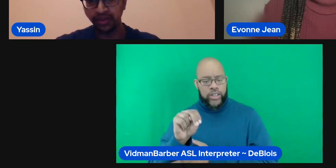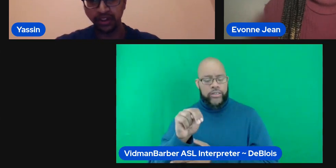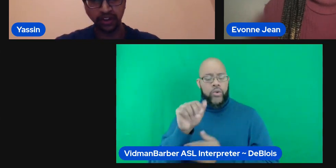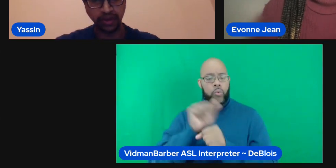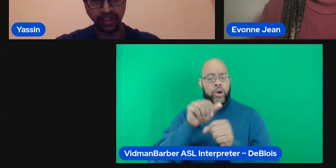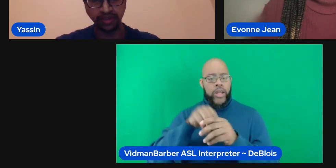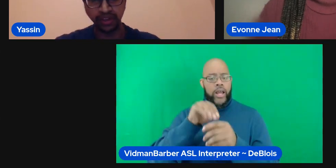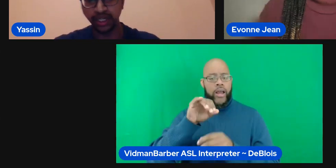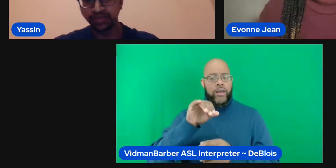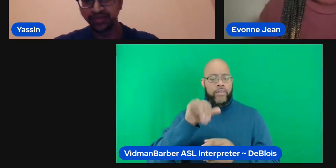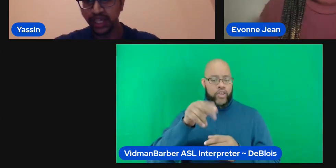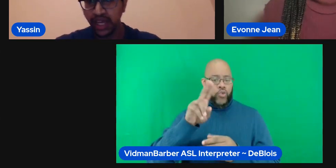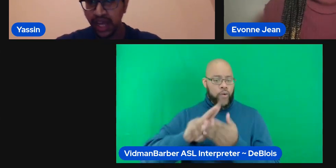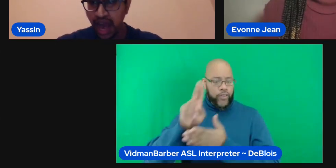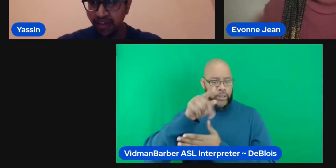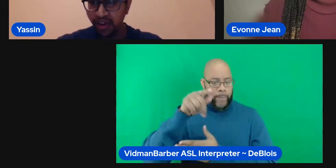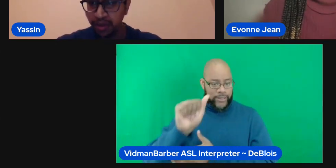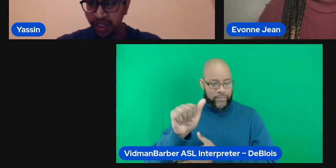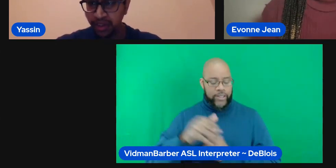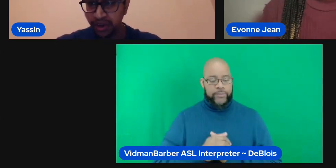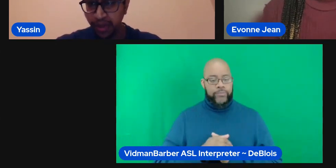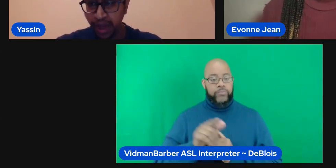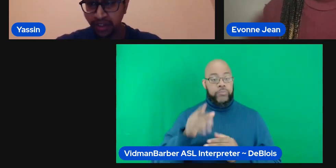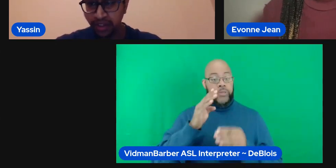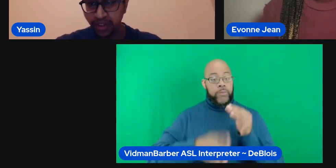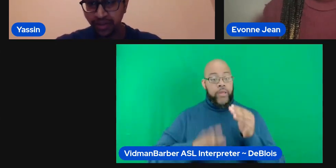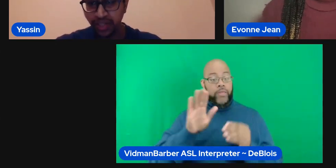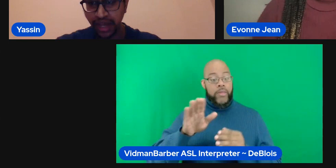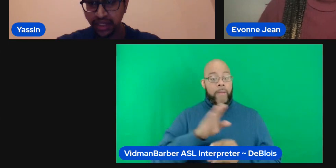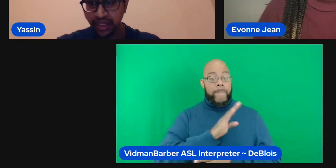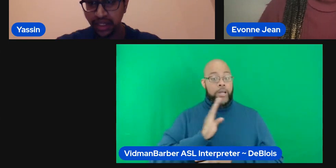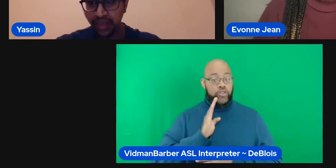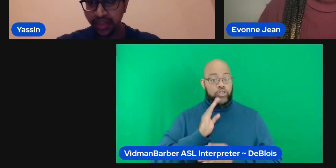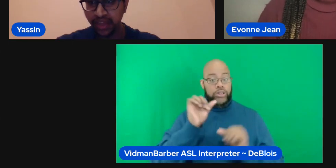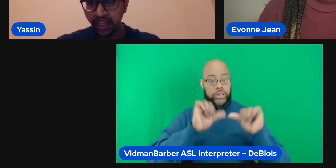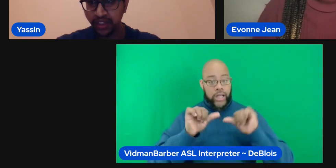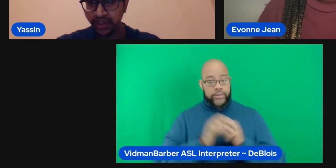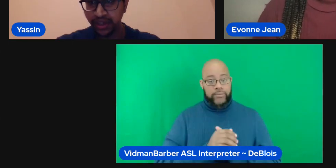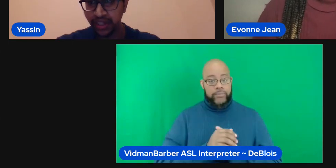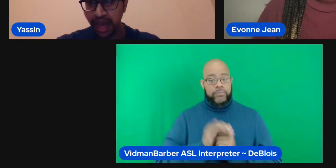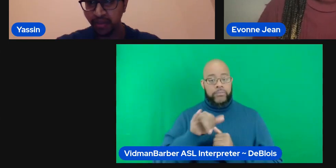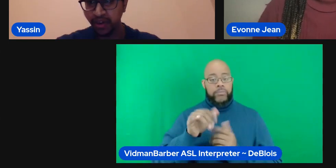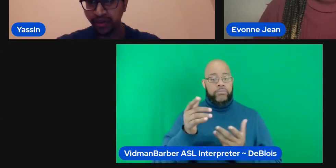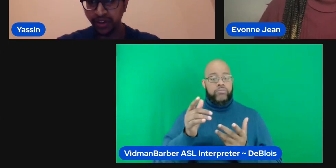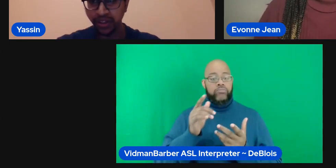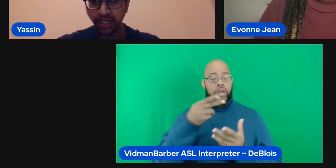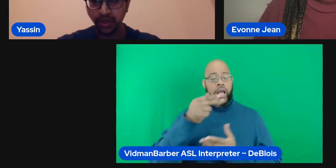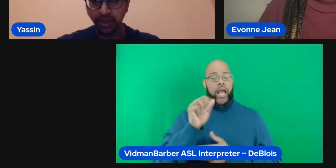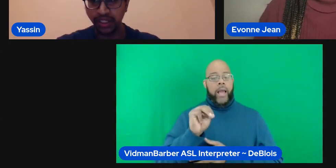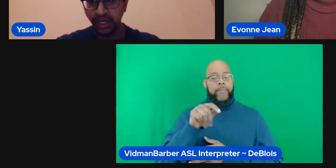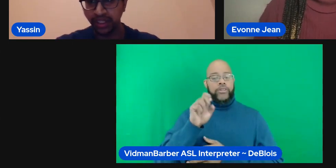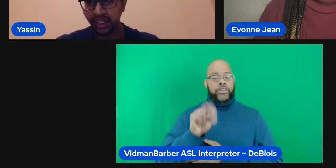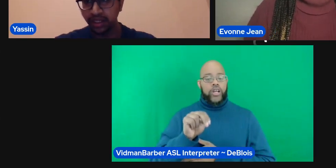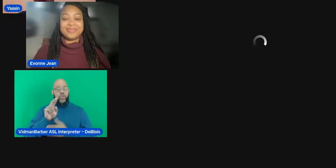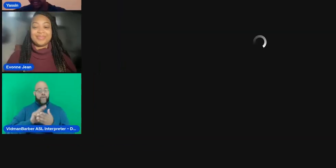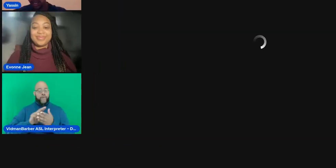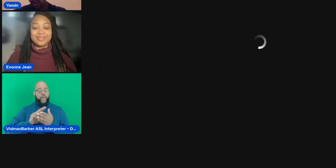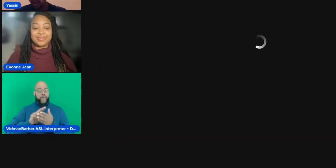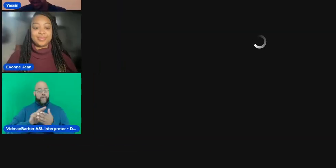at the University of Pennsylvania. Having completed their Bachelor's of Science at the illustrious Hampton University in